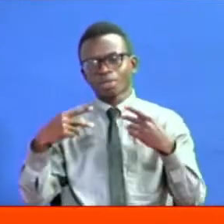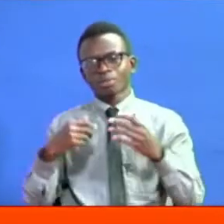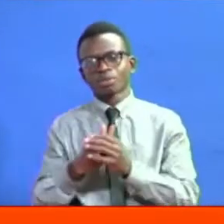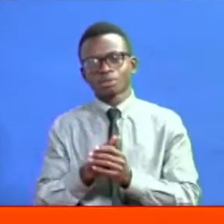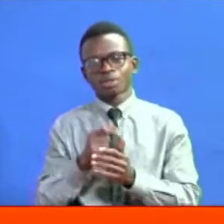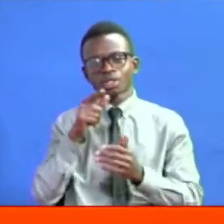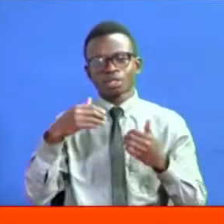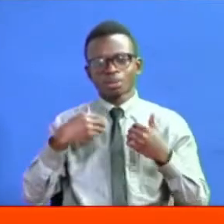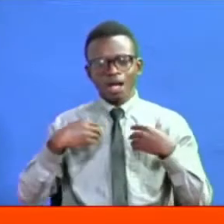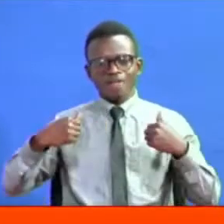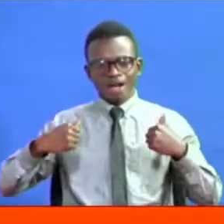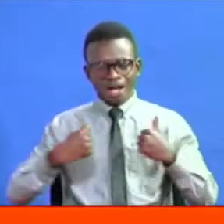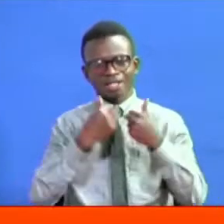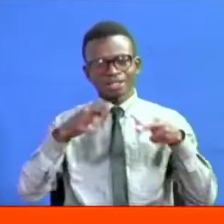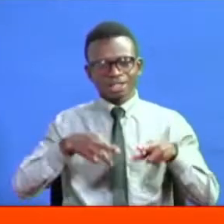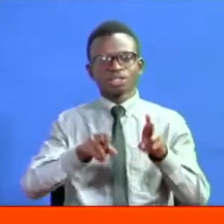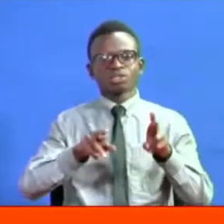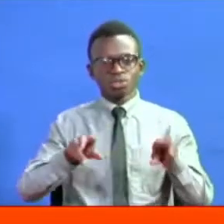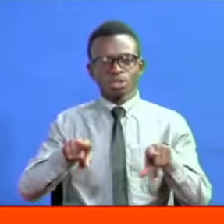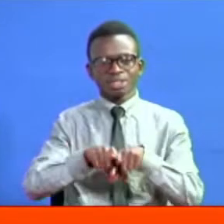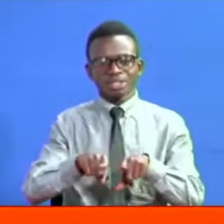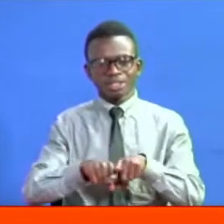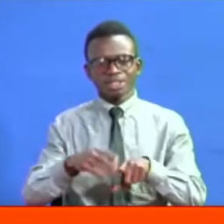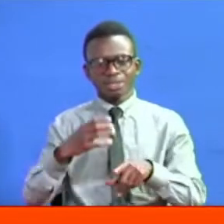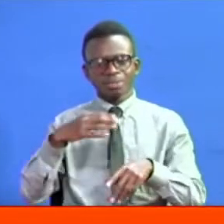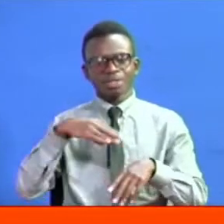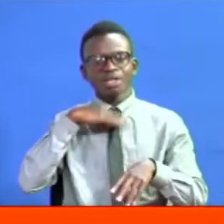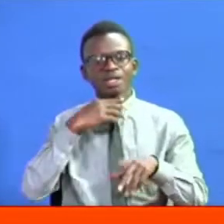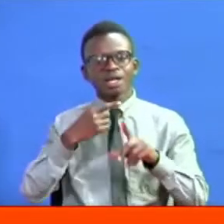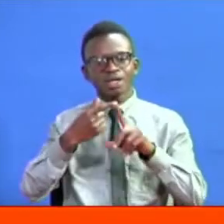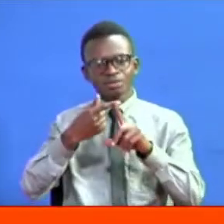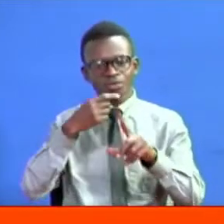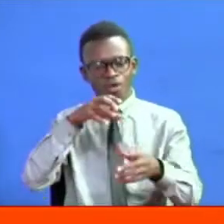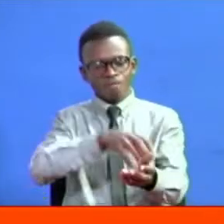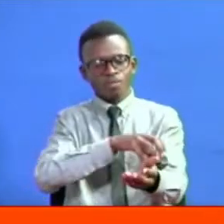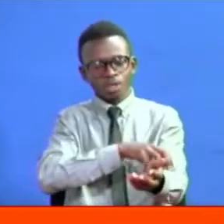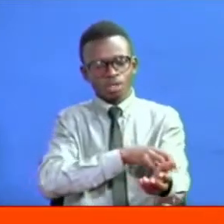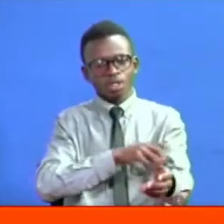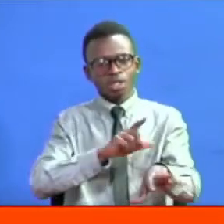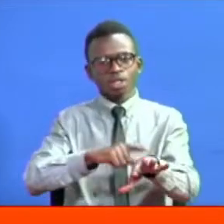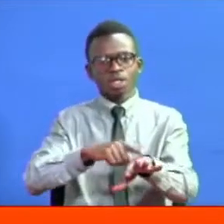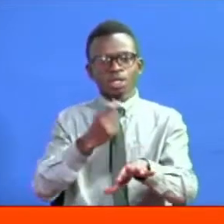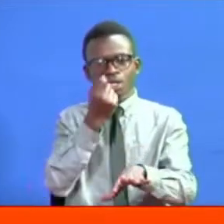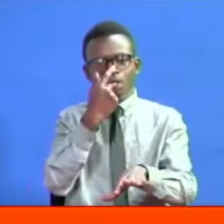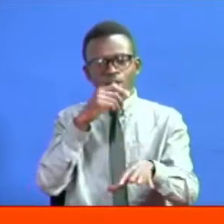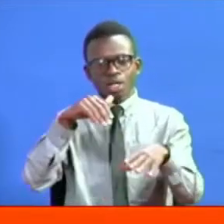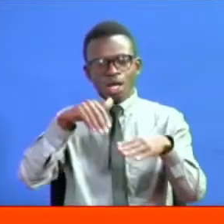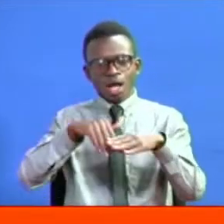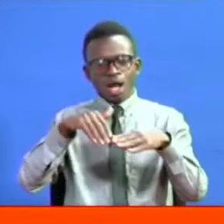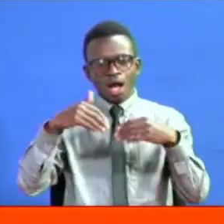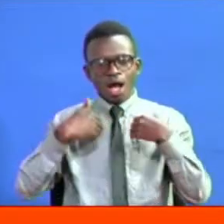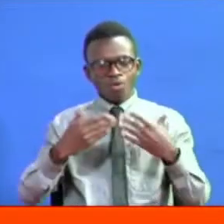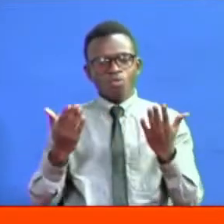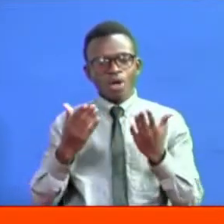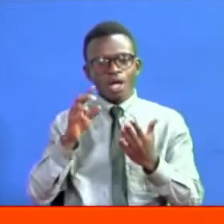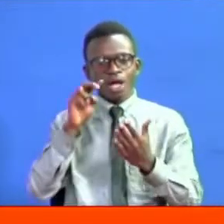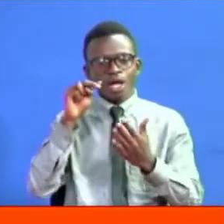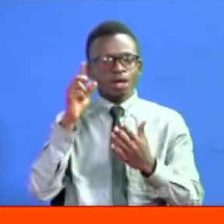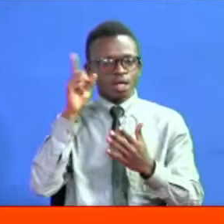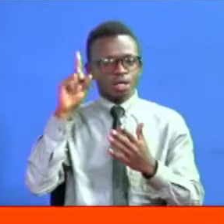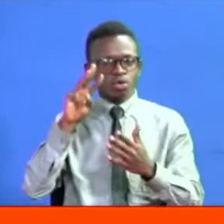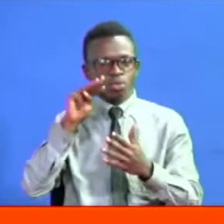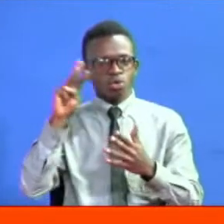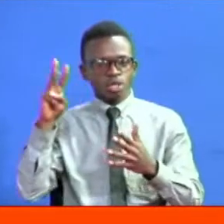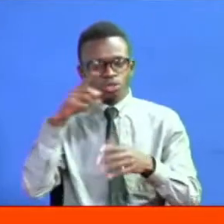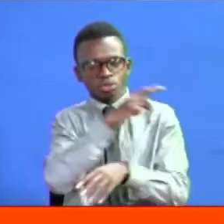involved in a road accident and succumbed to injuries sustained while undergoing treatment at the Nairobi West Hospital before